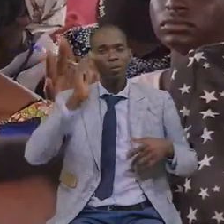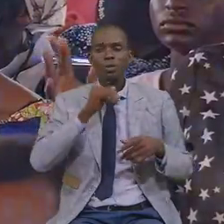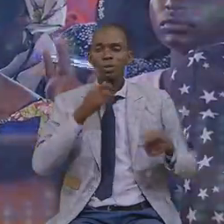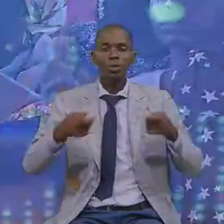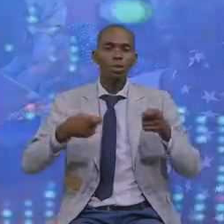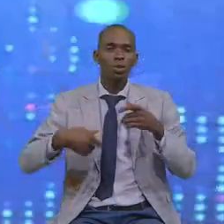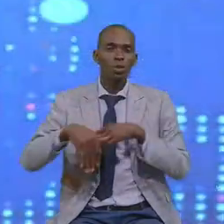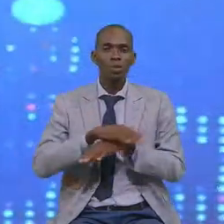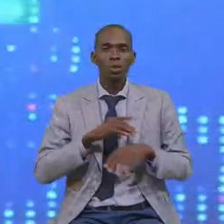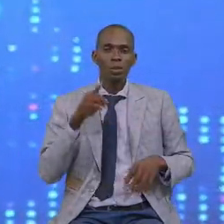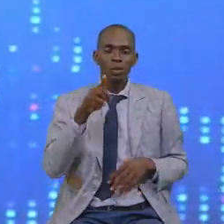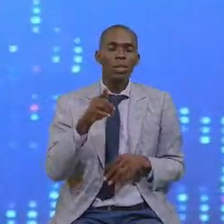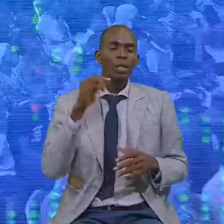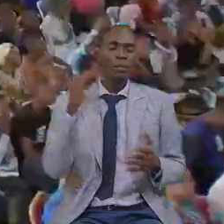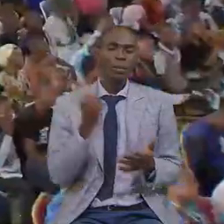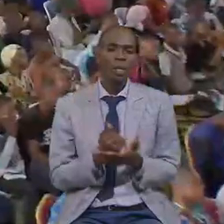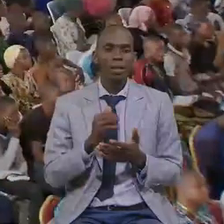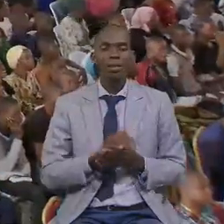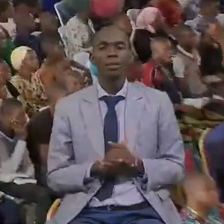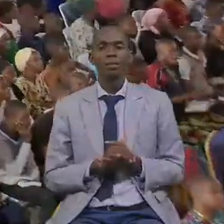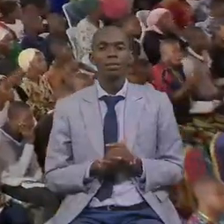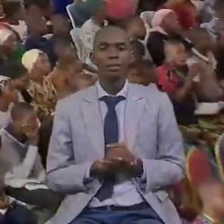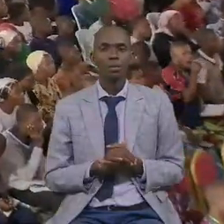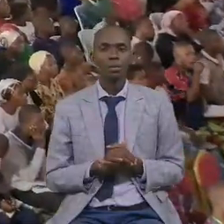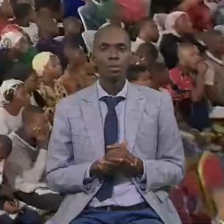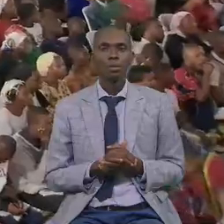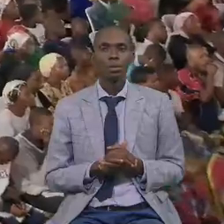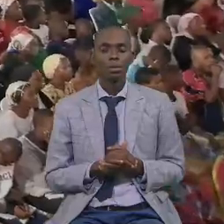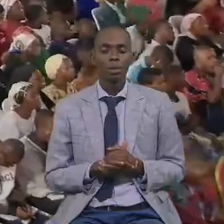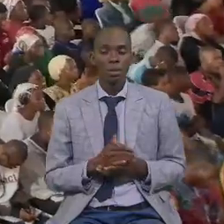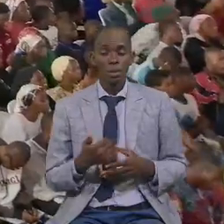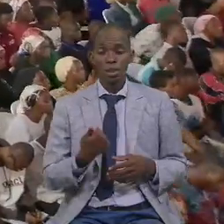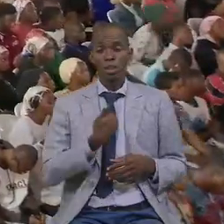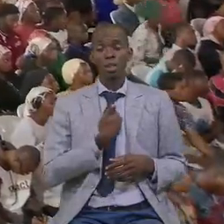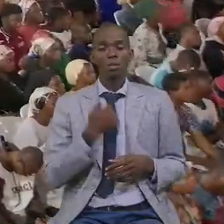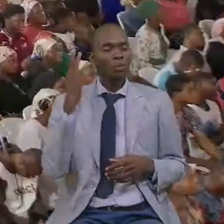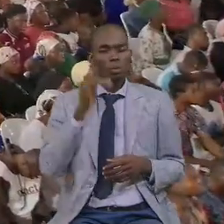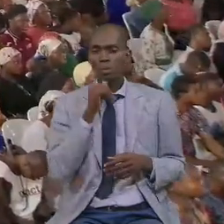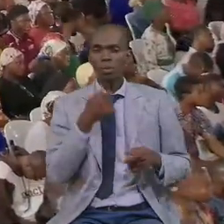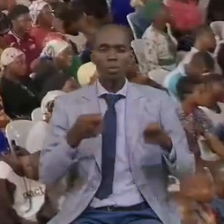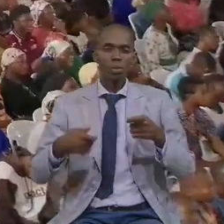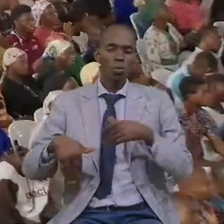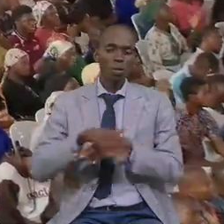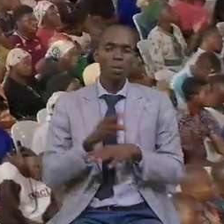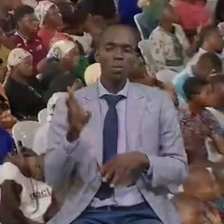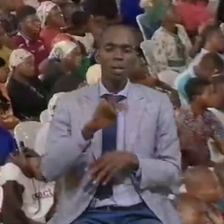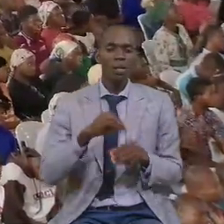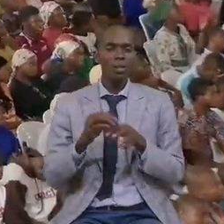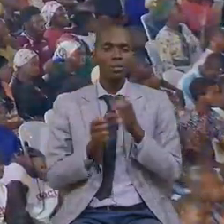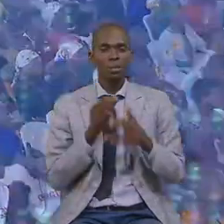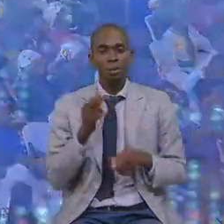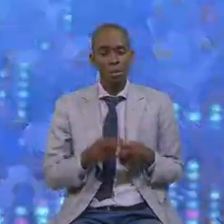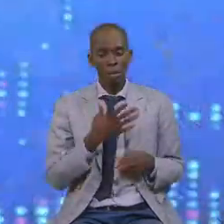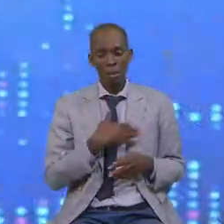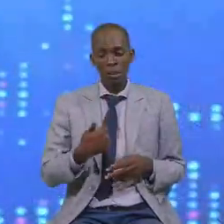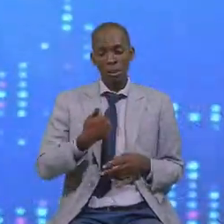reign over you. Amen. Self will not reign over them. And